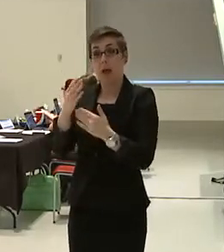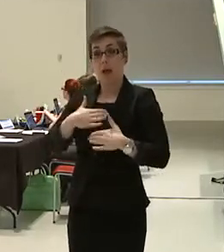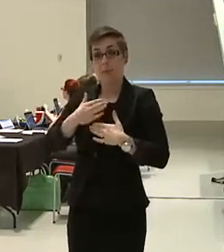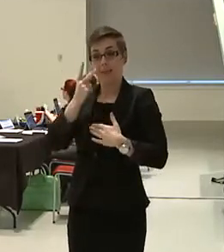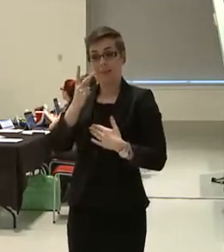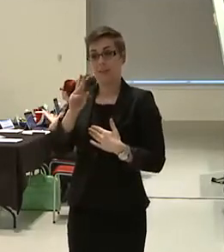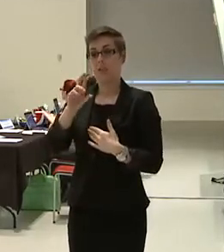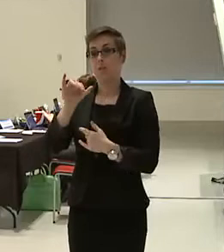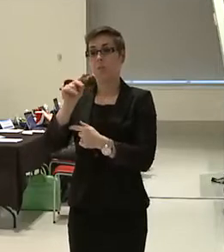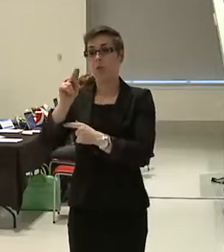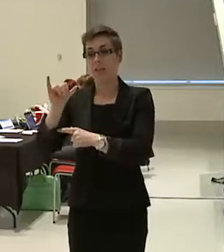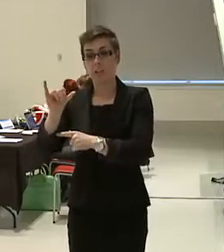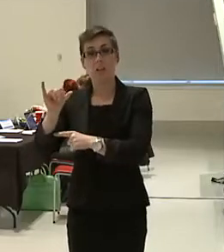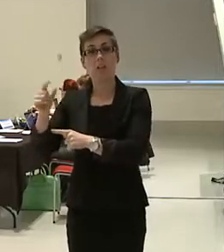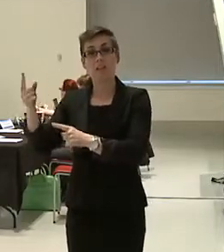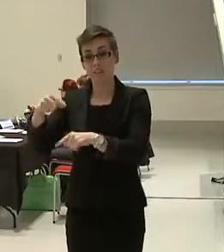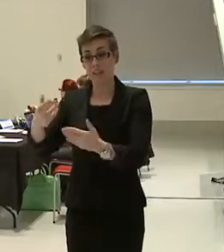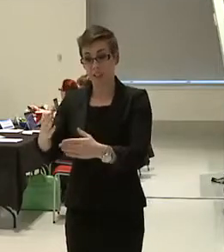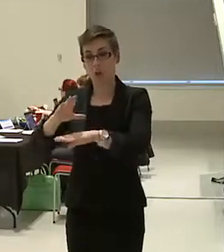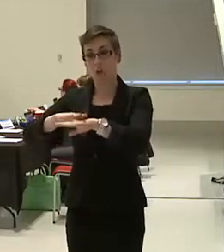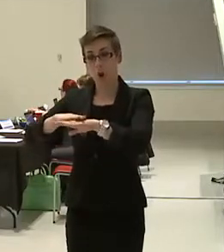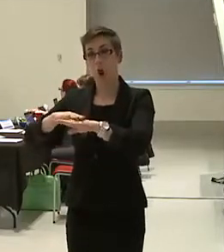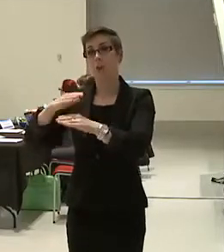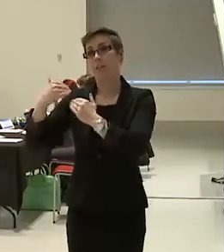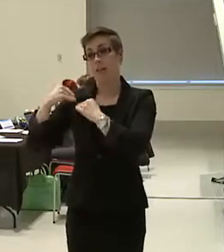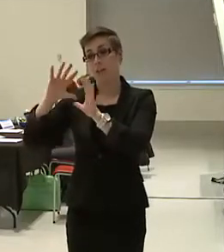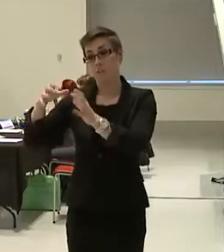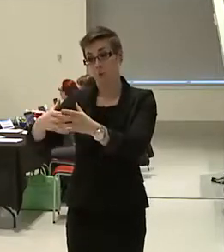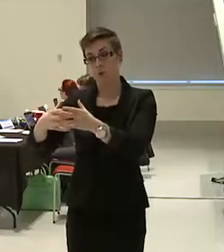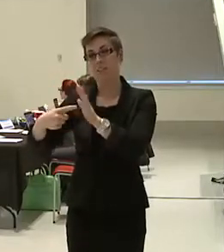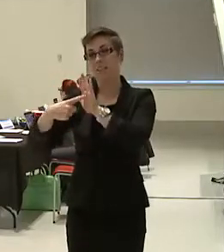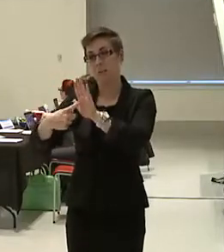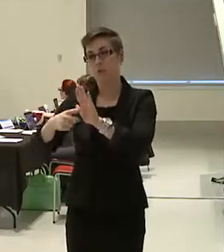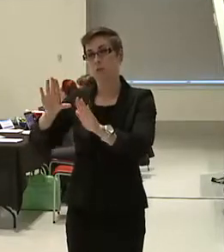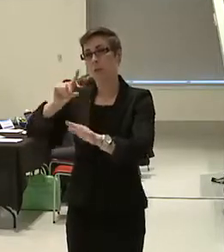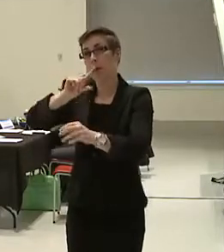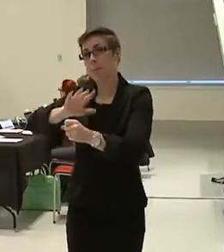this task force commitment to involving the voices of the people